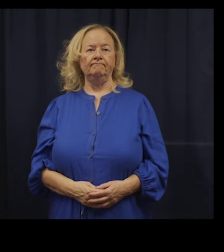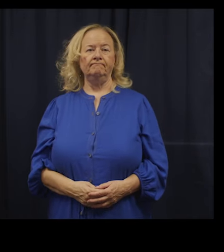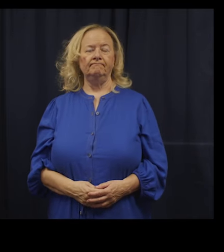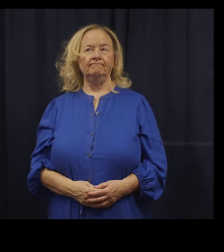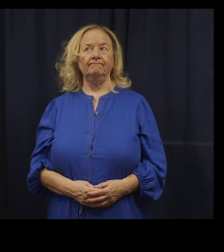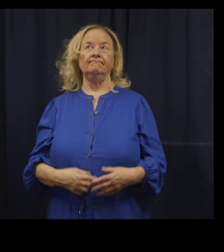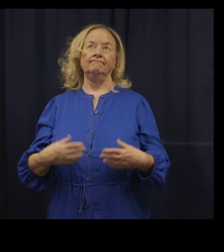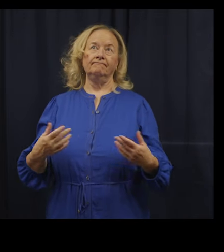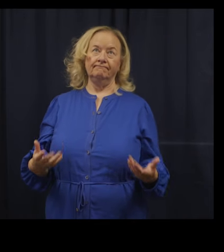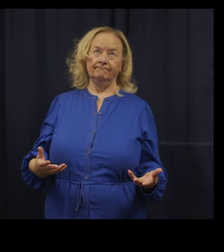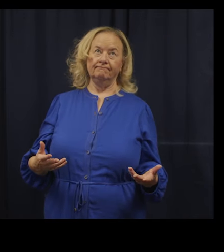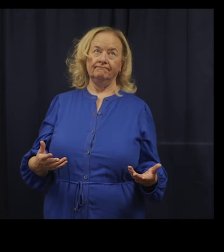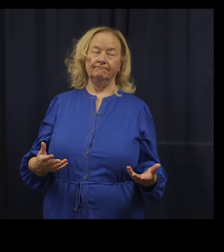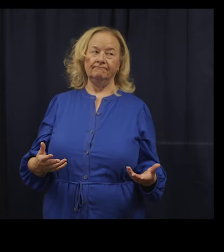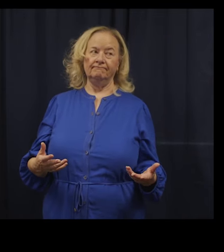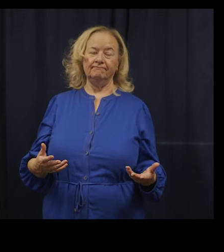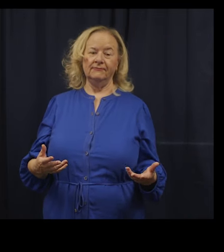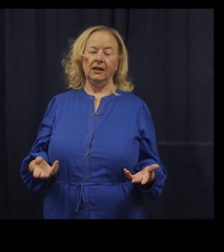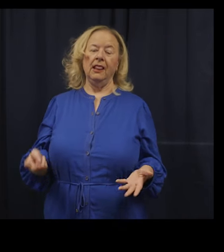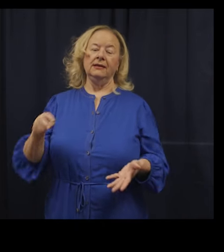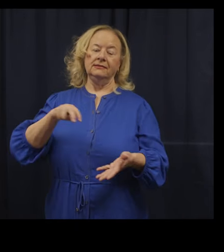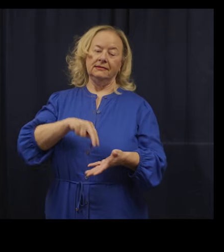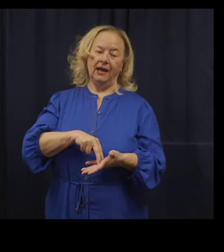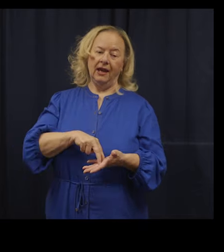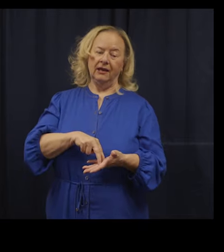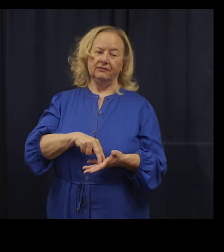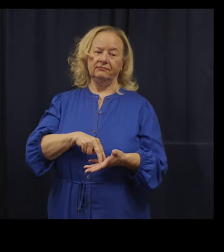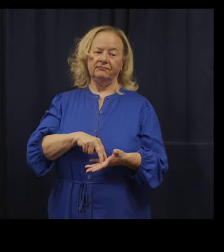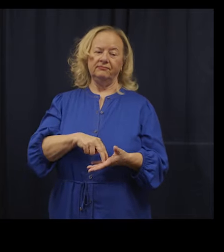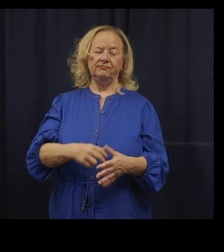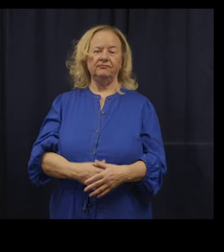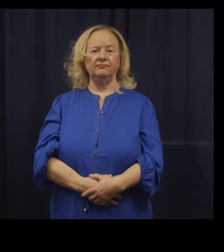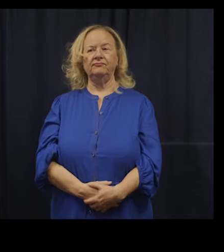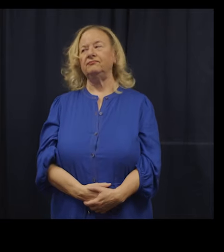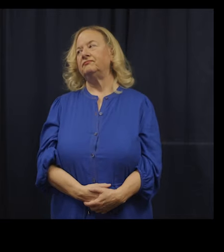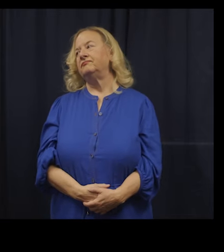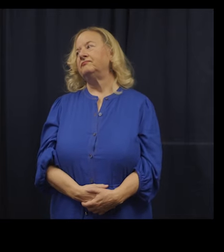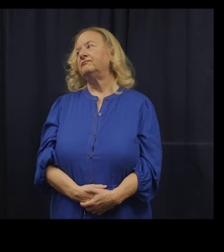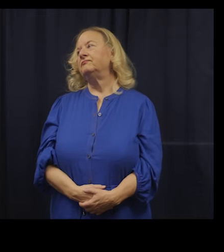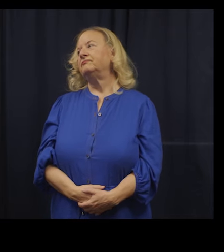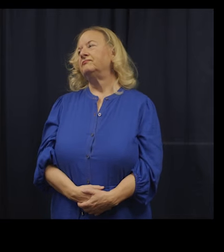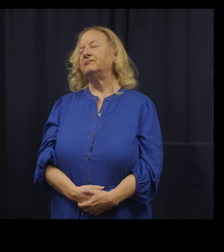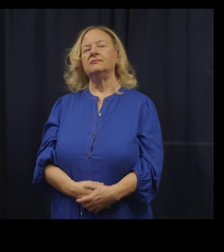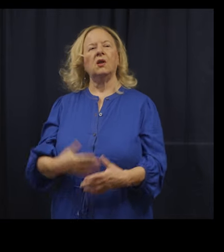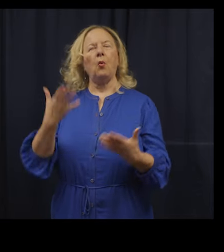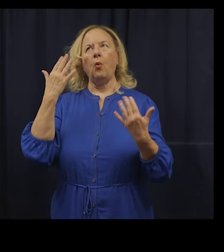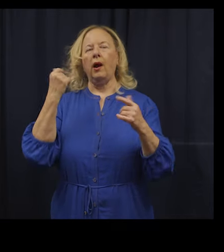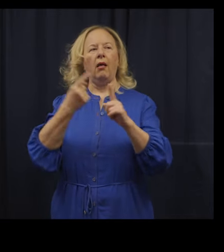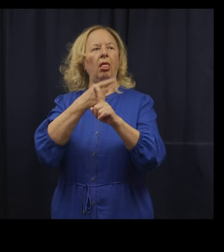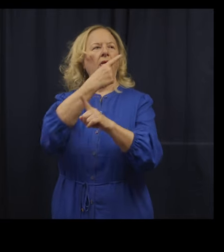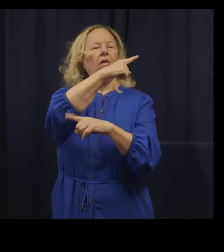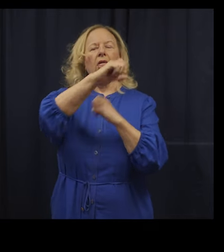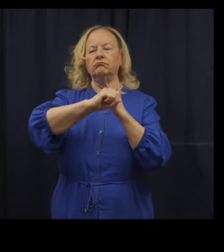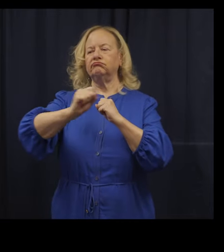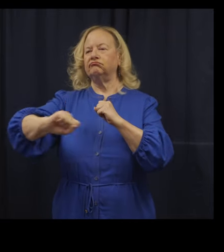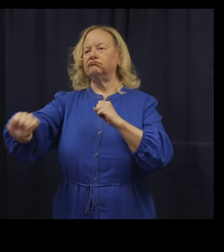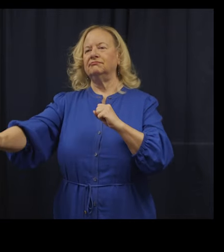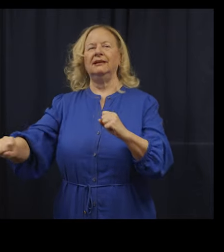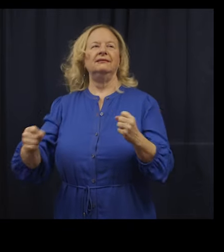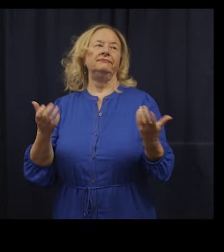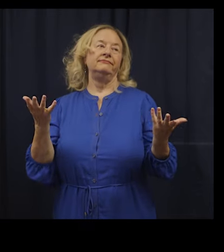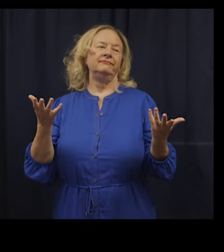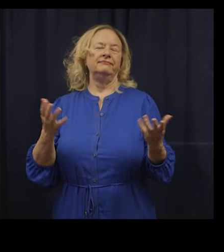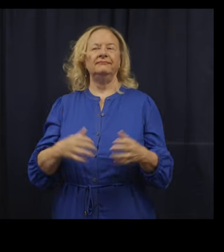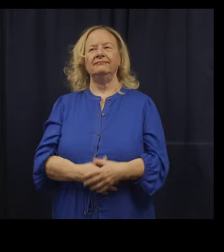said, let's stand. I don't know why I went on that tangent. I hadn't planned on it, but.